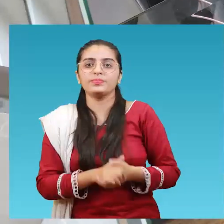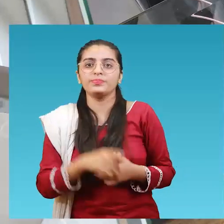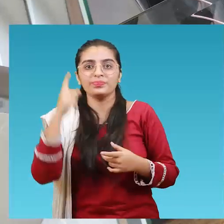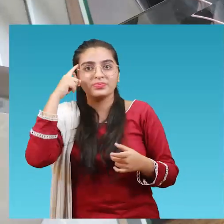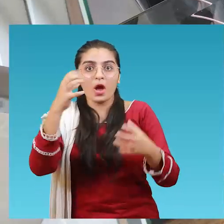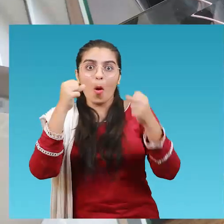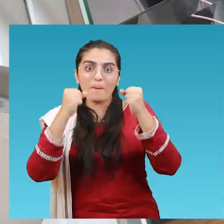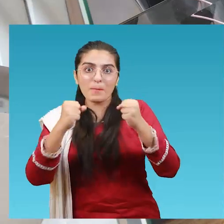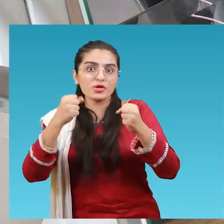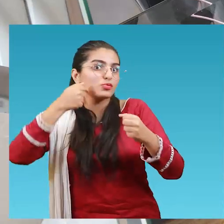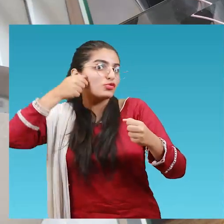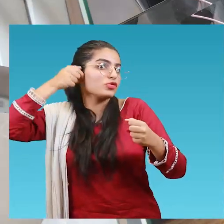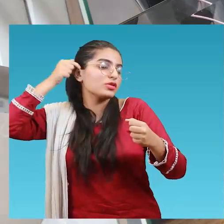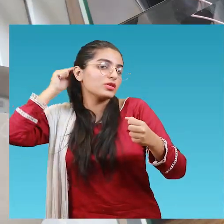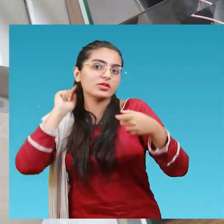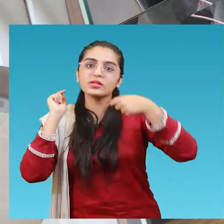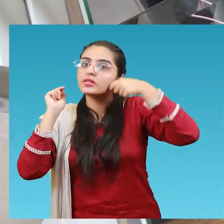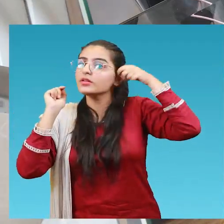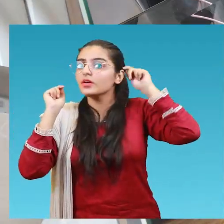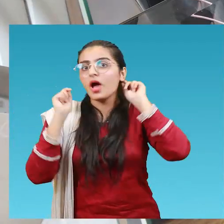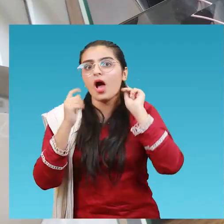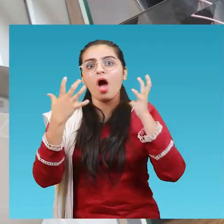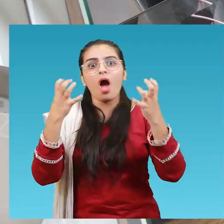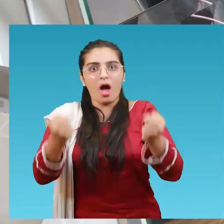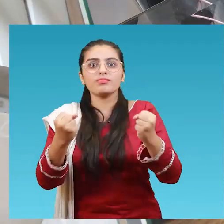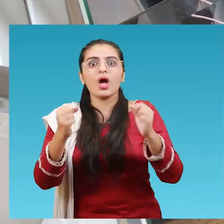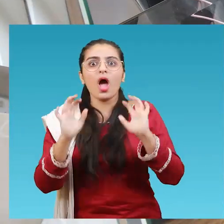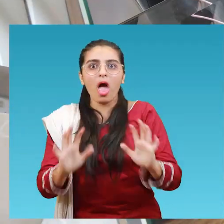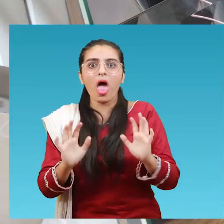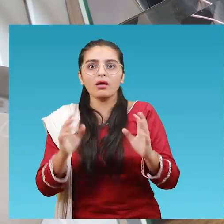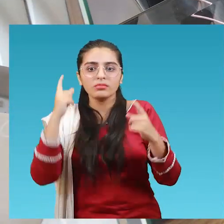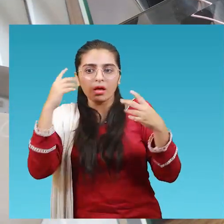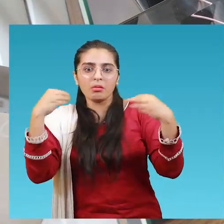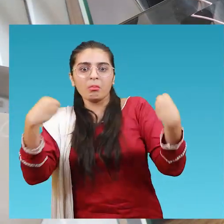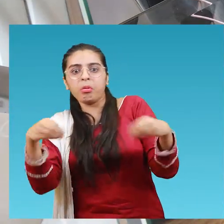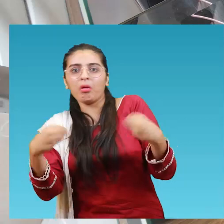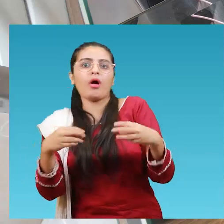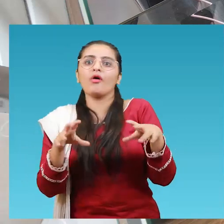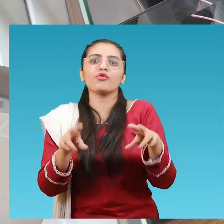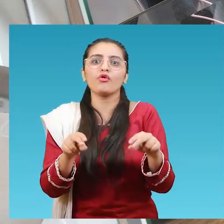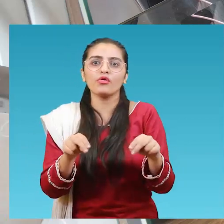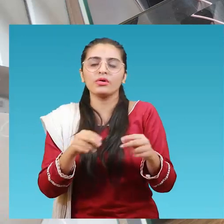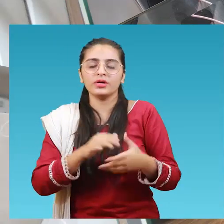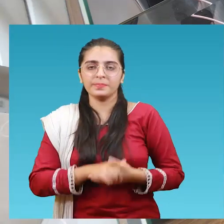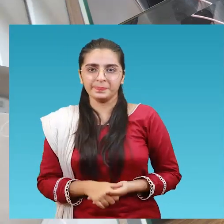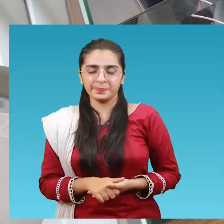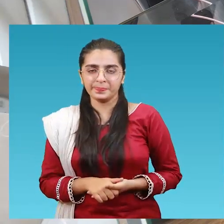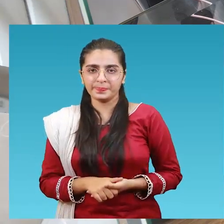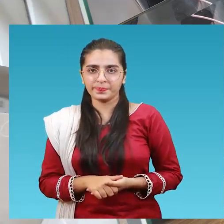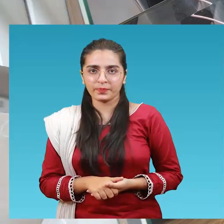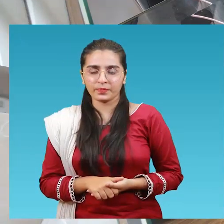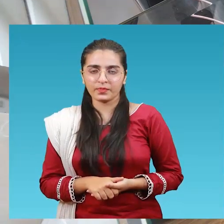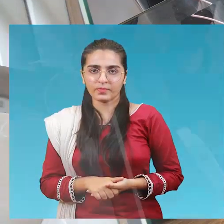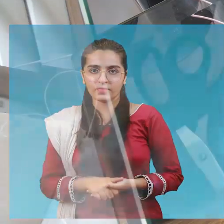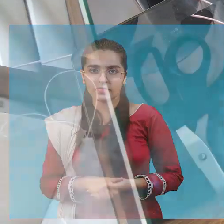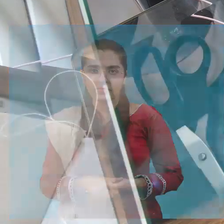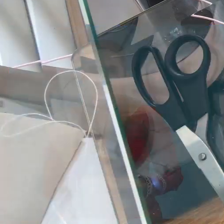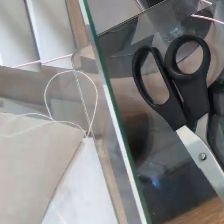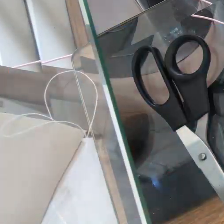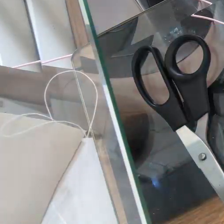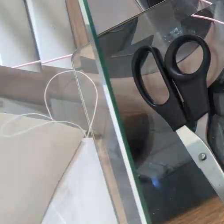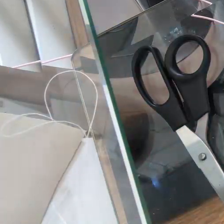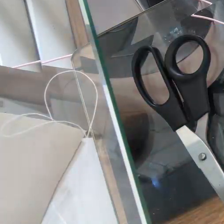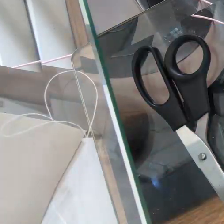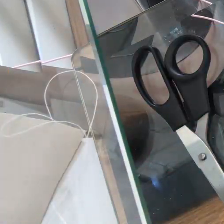Finally, for some cosmetic improvement, you can make the top of the mask round like this, which will give the mask a defined